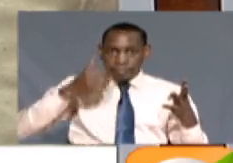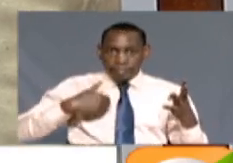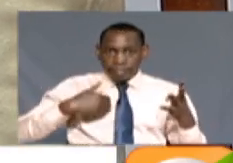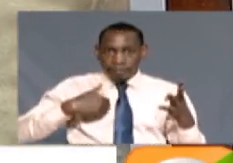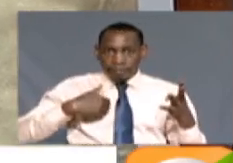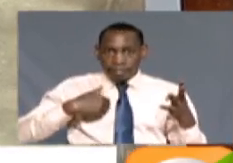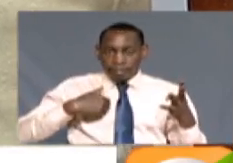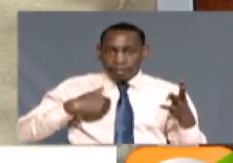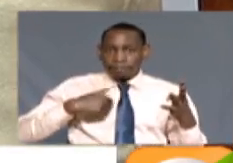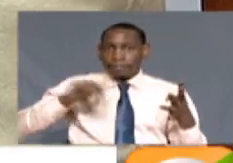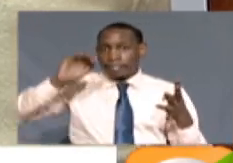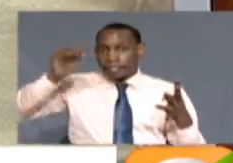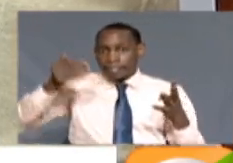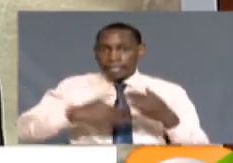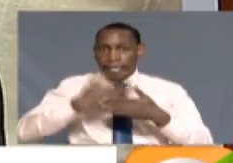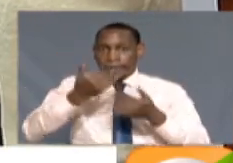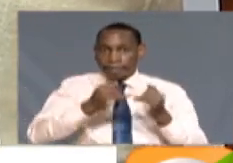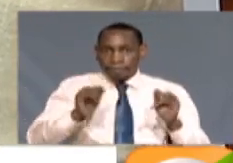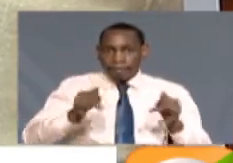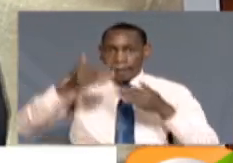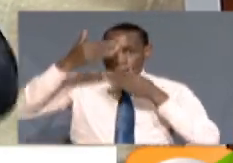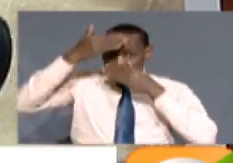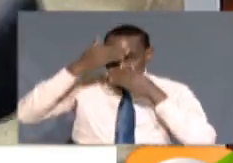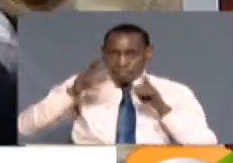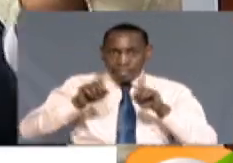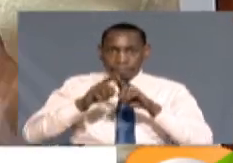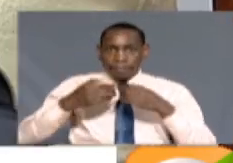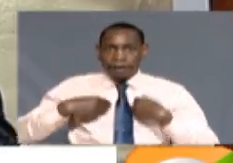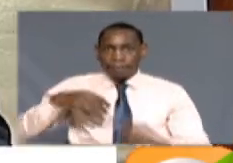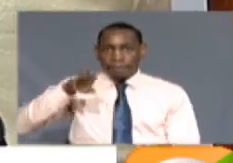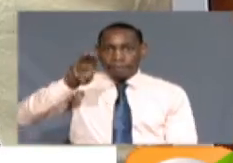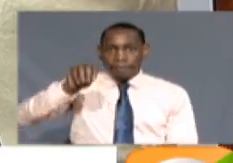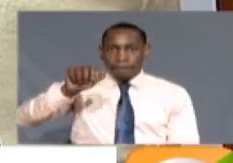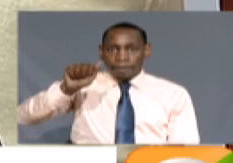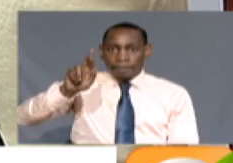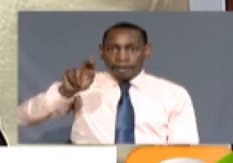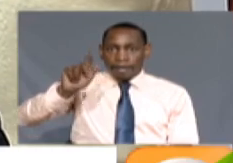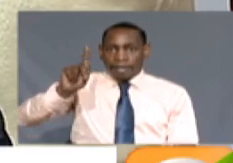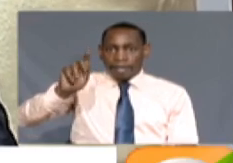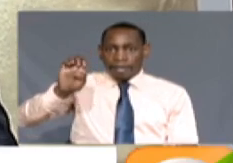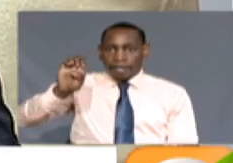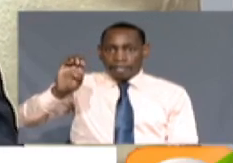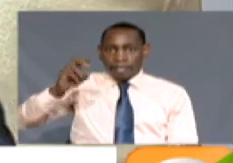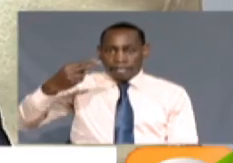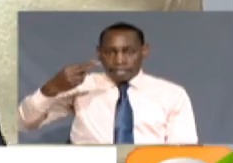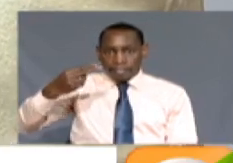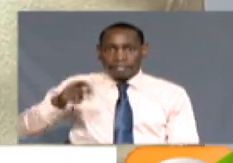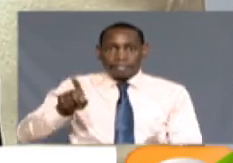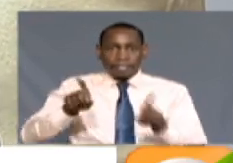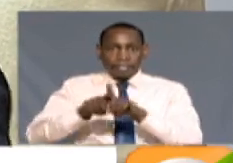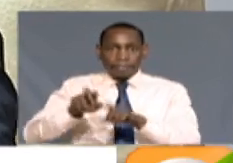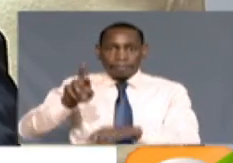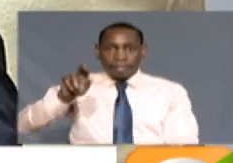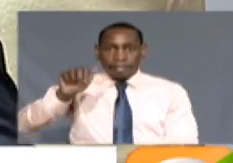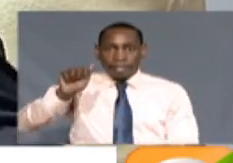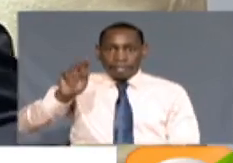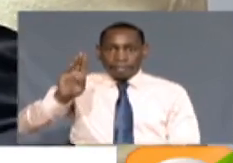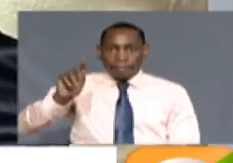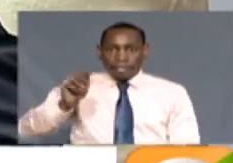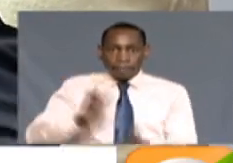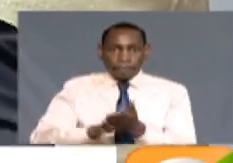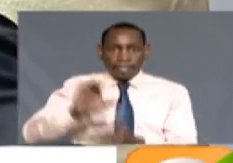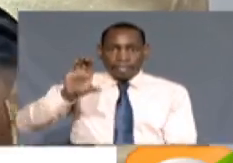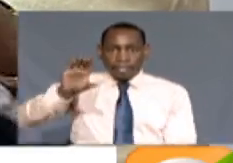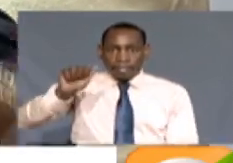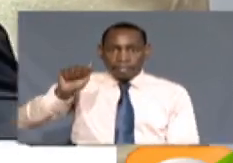Sharm el-Sheikh. You go to Morocco, they have Marrakesh. Uh-huh. Yeah, you see? We have what? Besides Rabat and Casablanca.